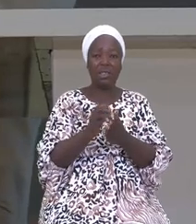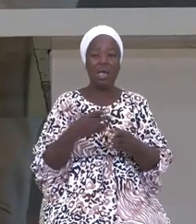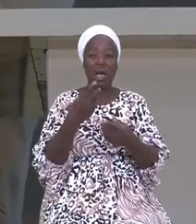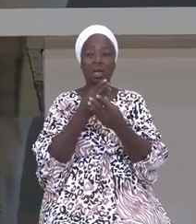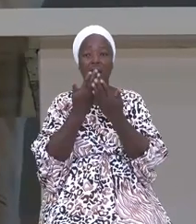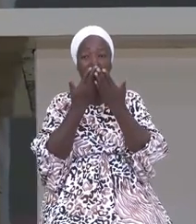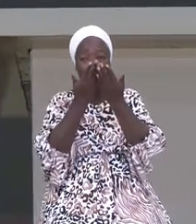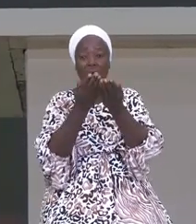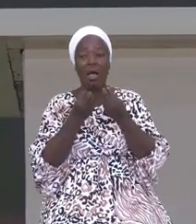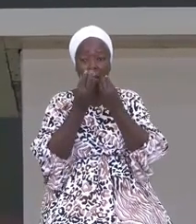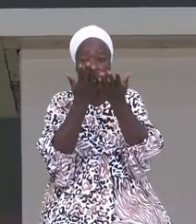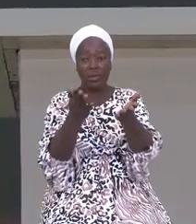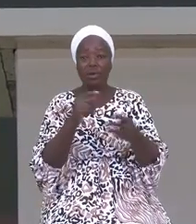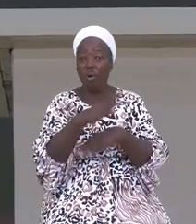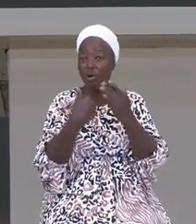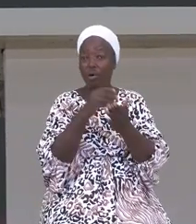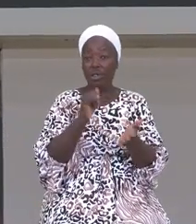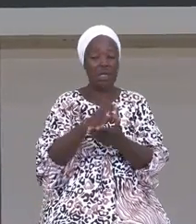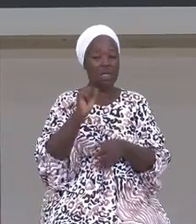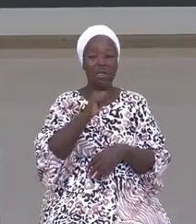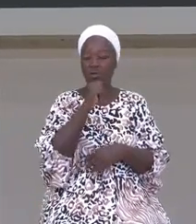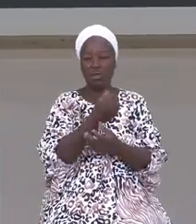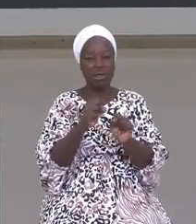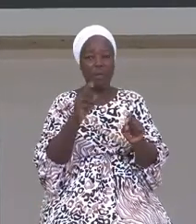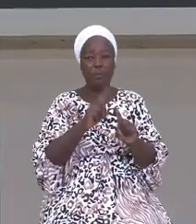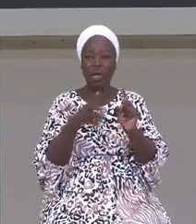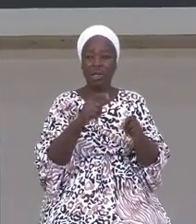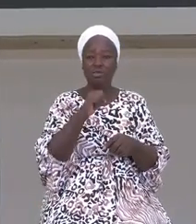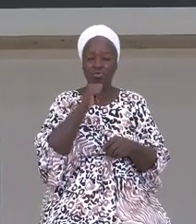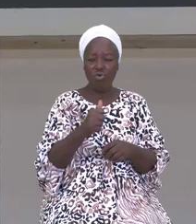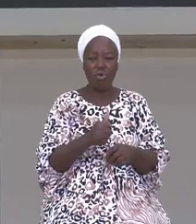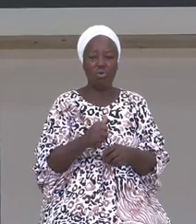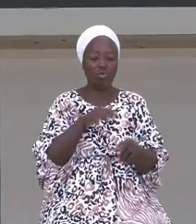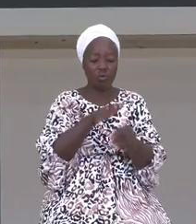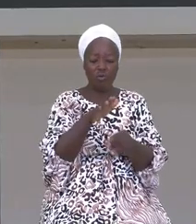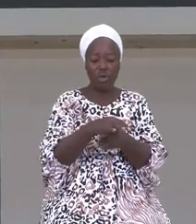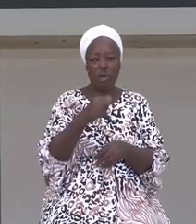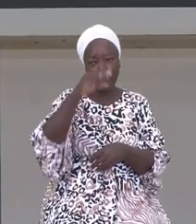all that cannot save. The insufficiency of man's